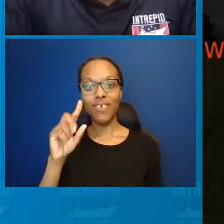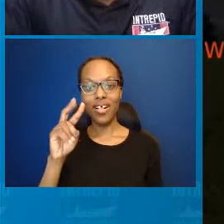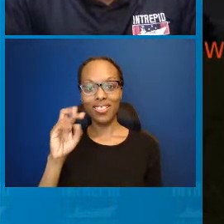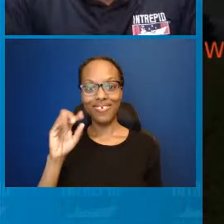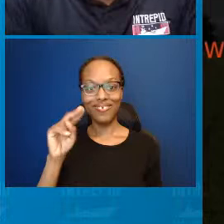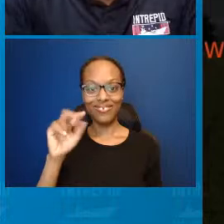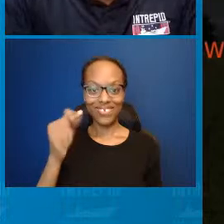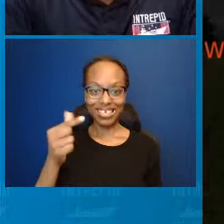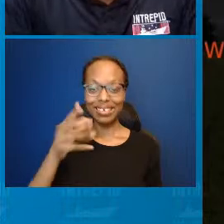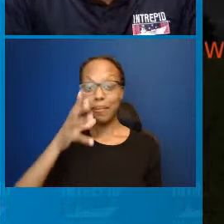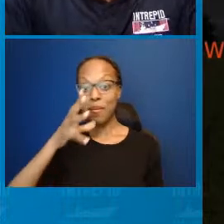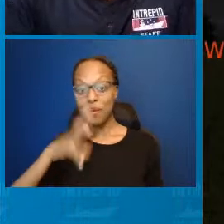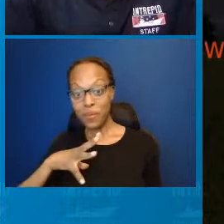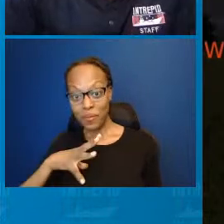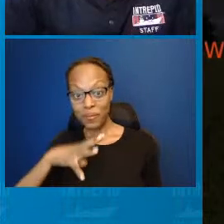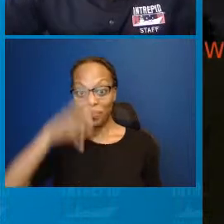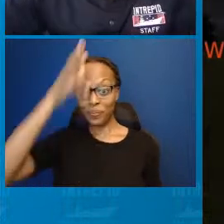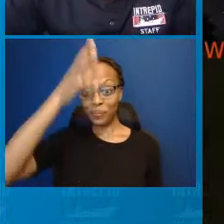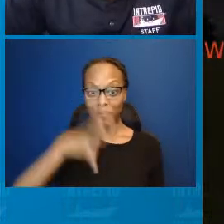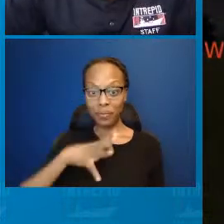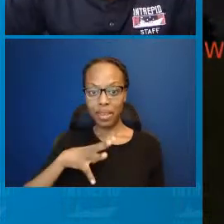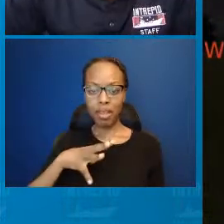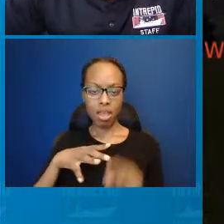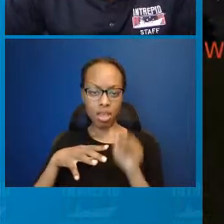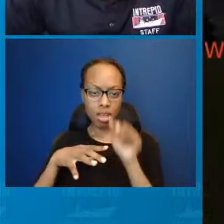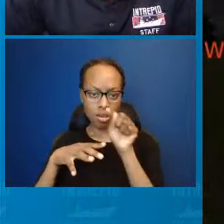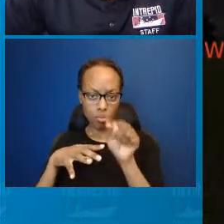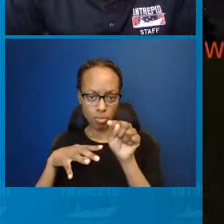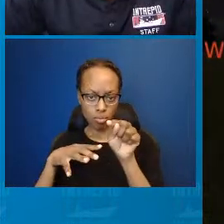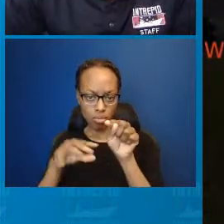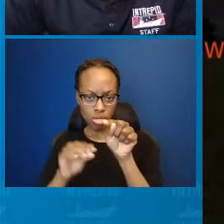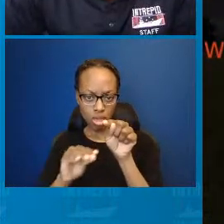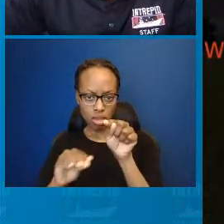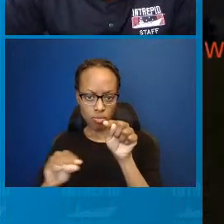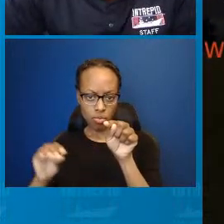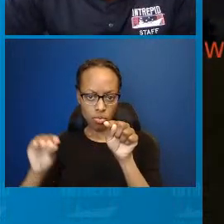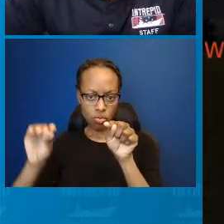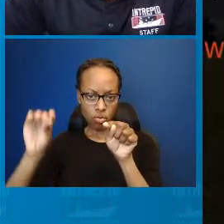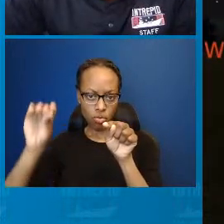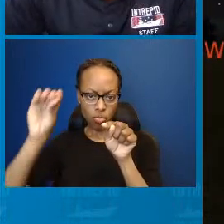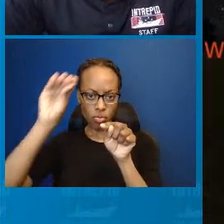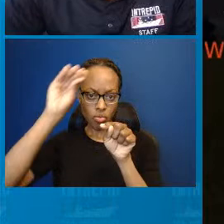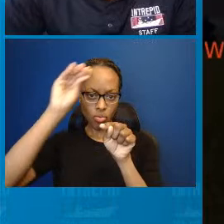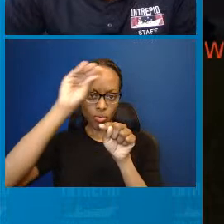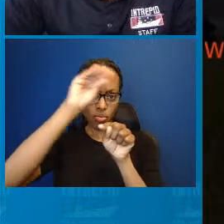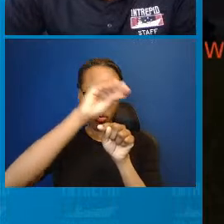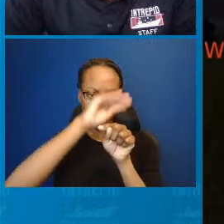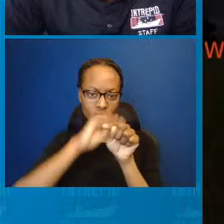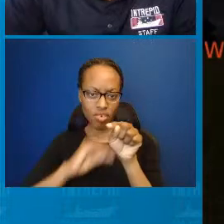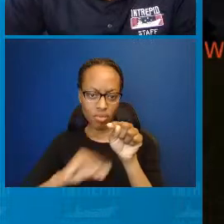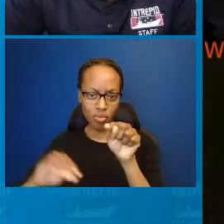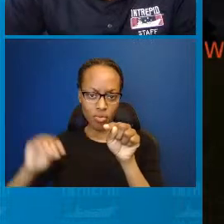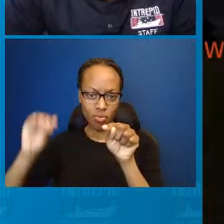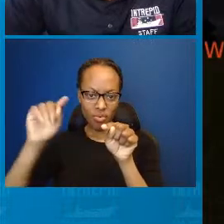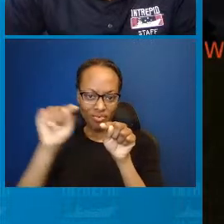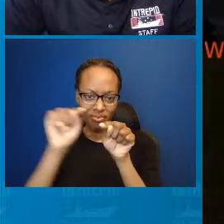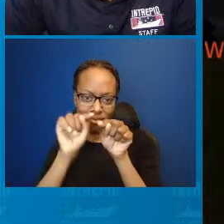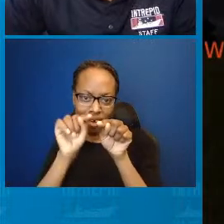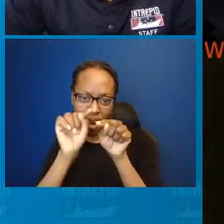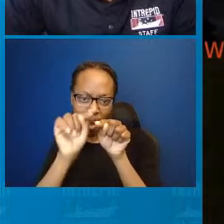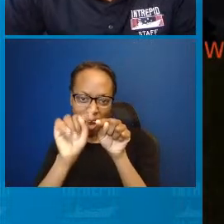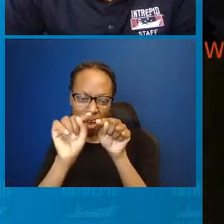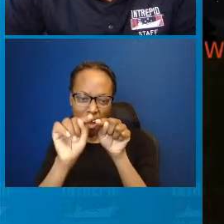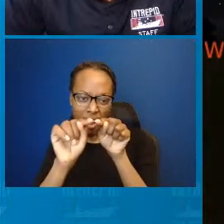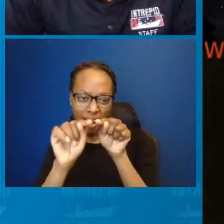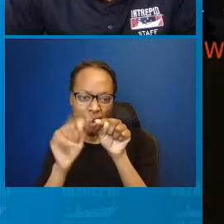here, we can see that they're revolving around something, right? This point right here. What star do you all think this